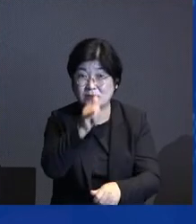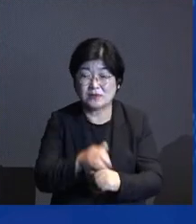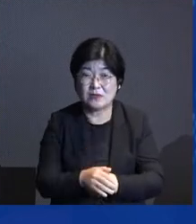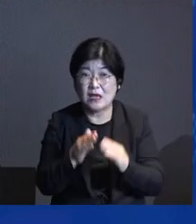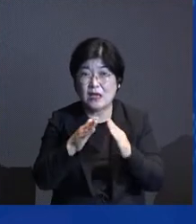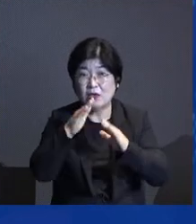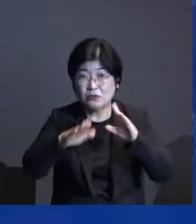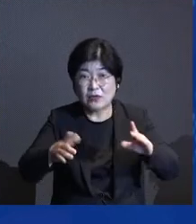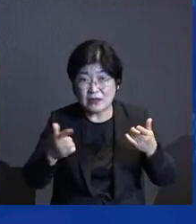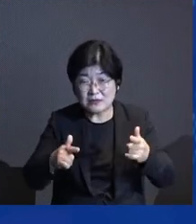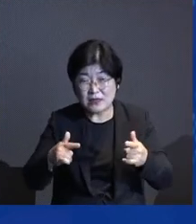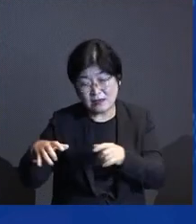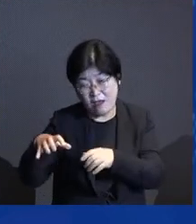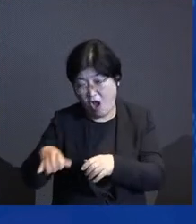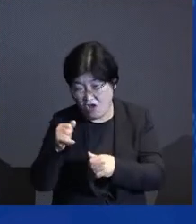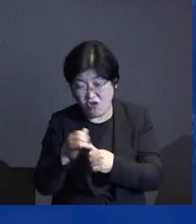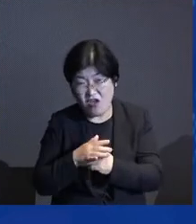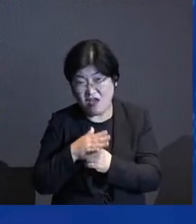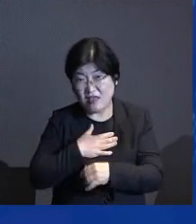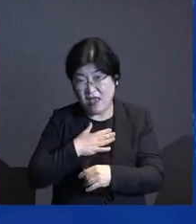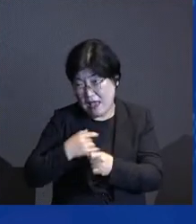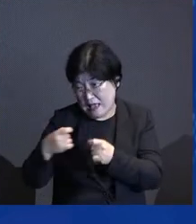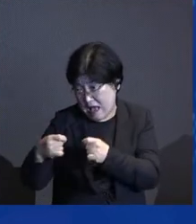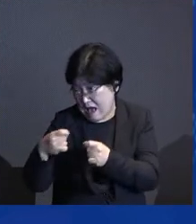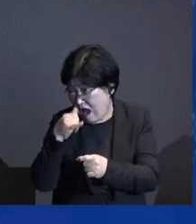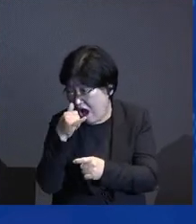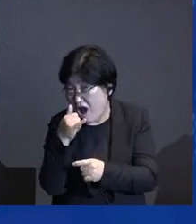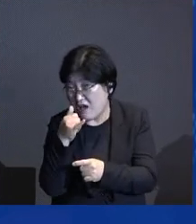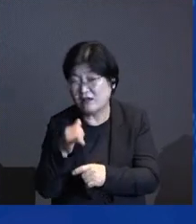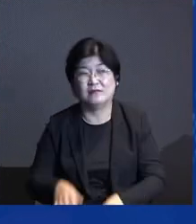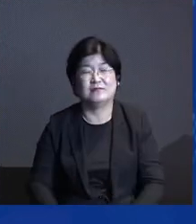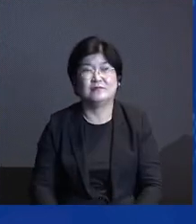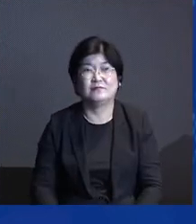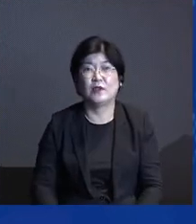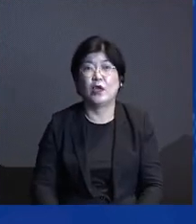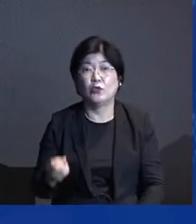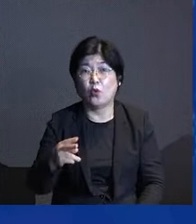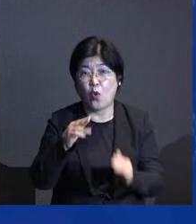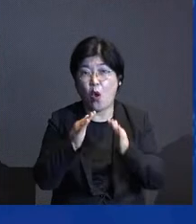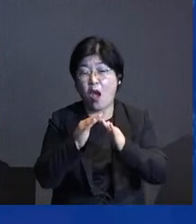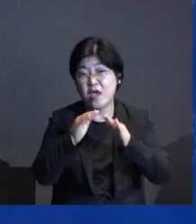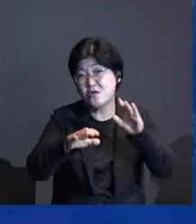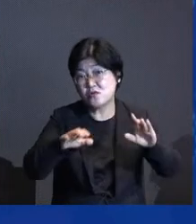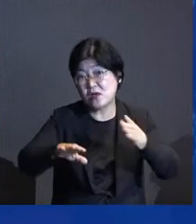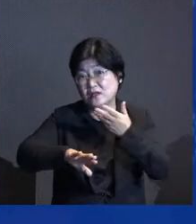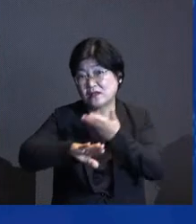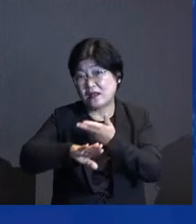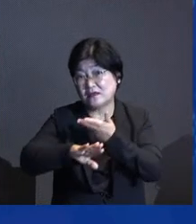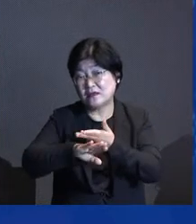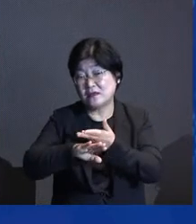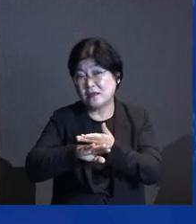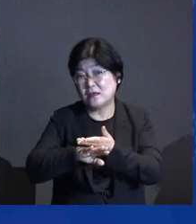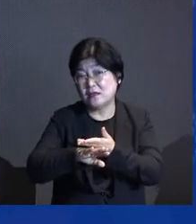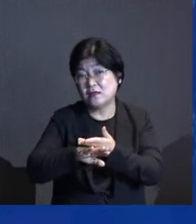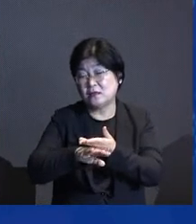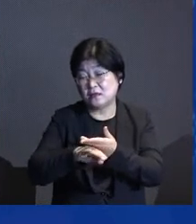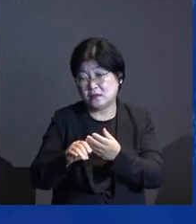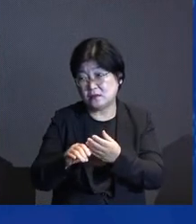offer opportunities to connect with others and exchange services, or simply a kind word and a